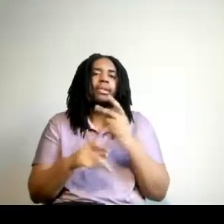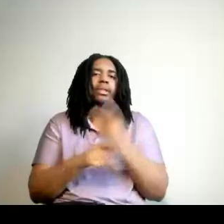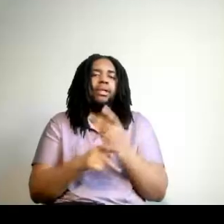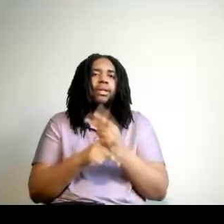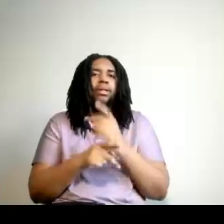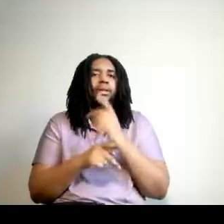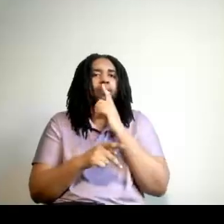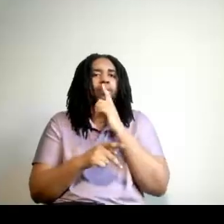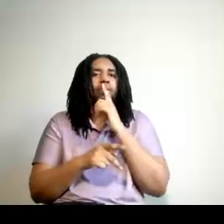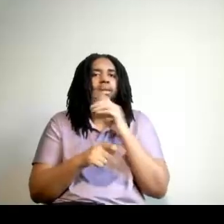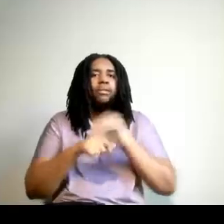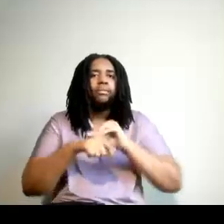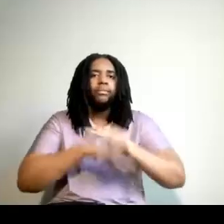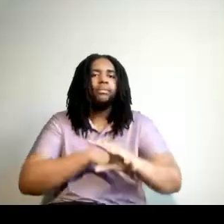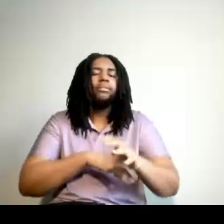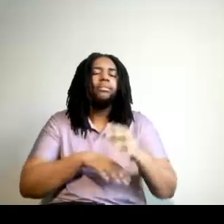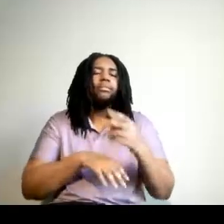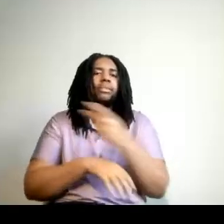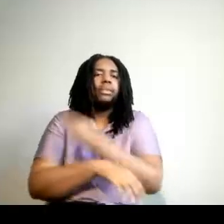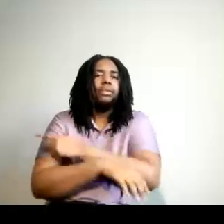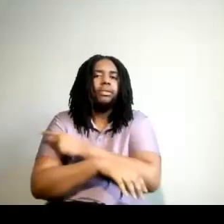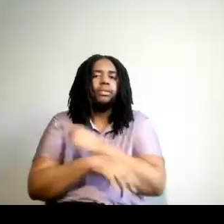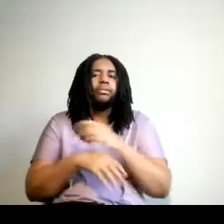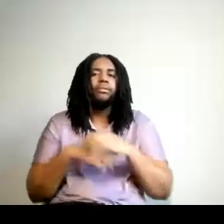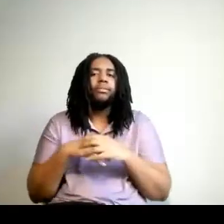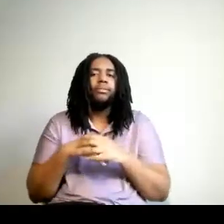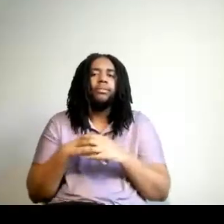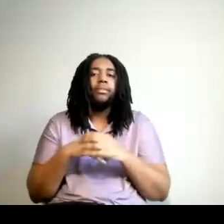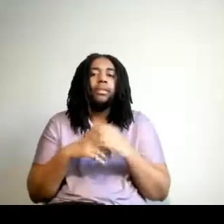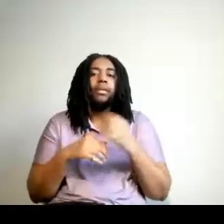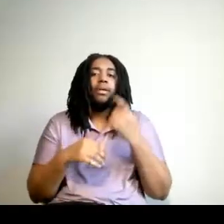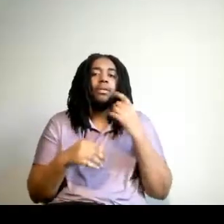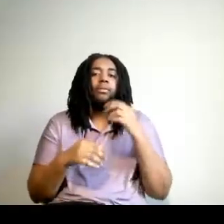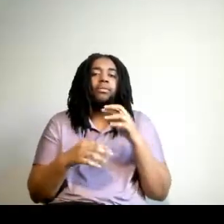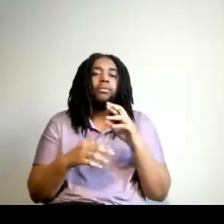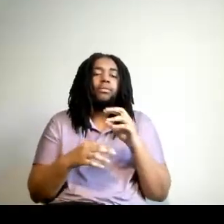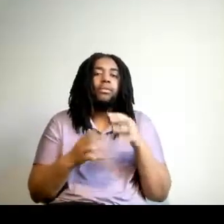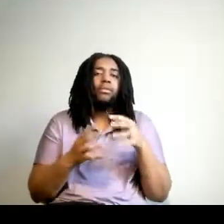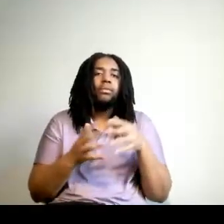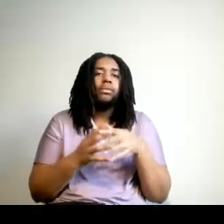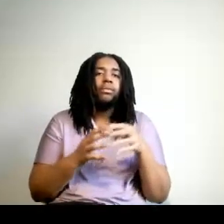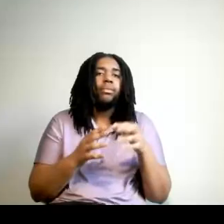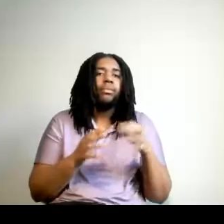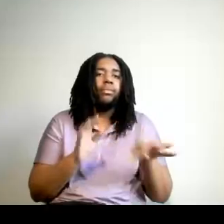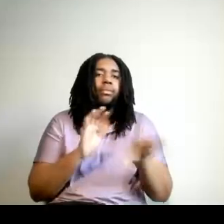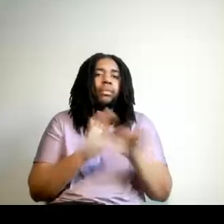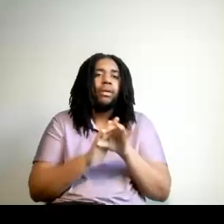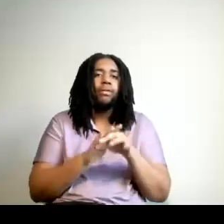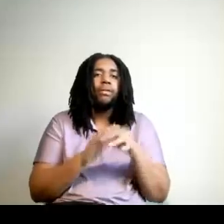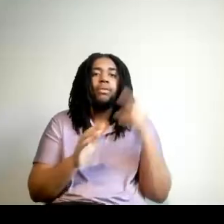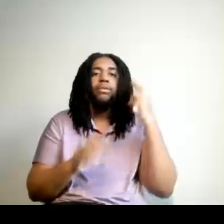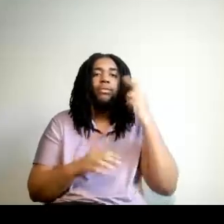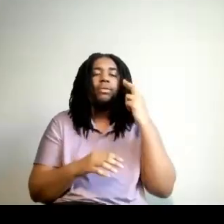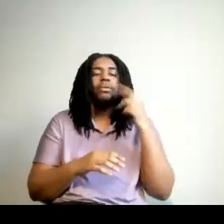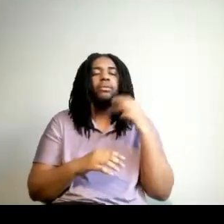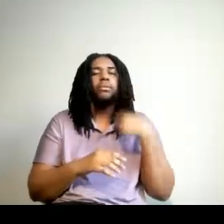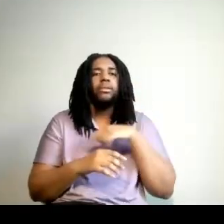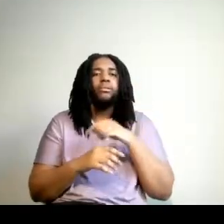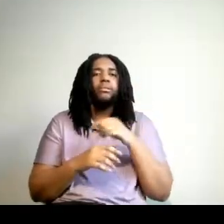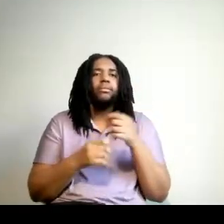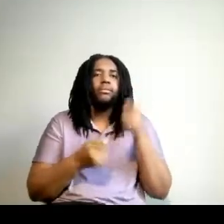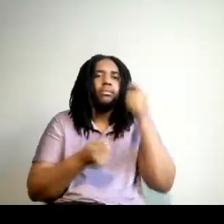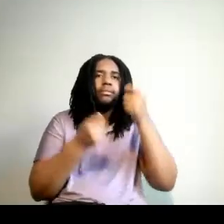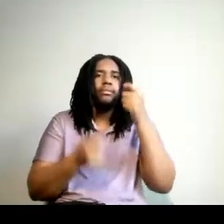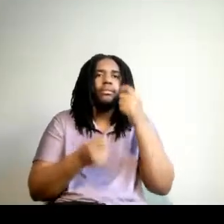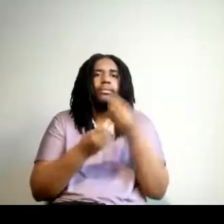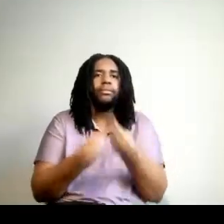we identify those root causes, we can work to change them, whether that's through training, system redesign, or advocacy, so